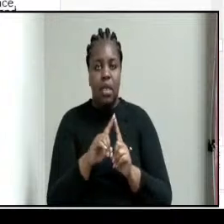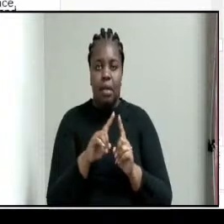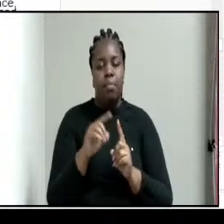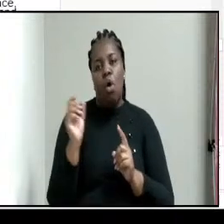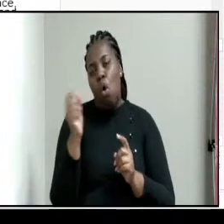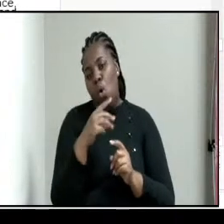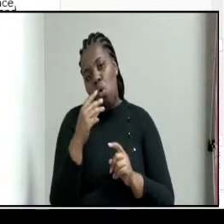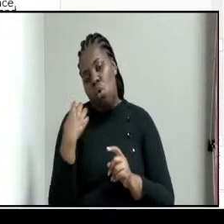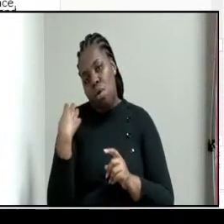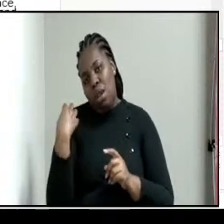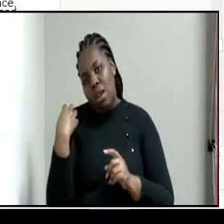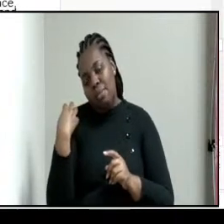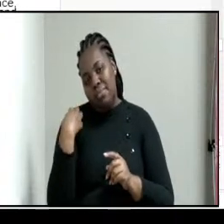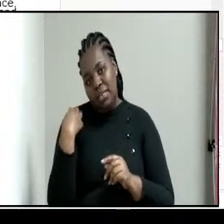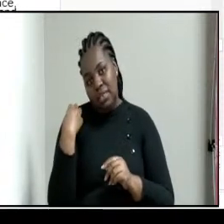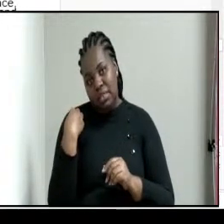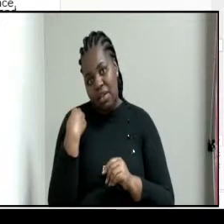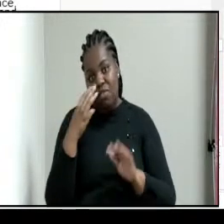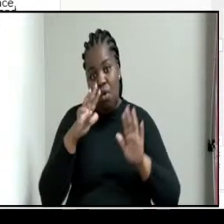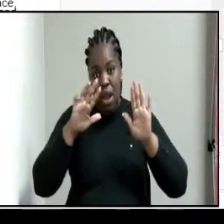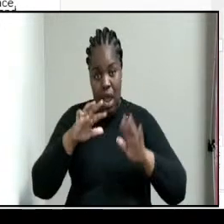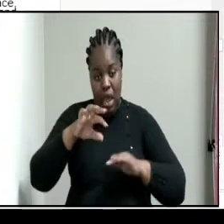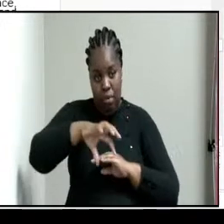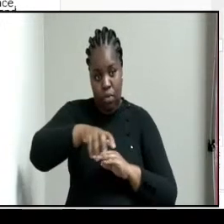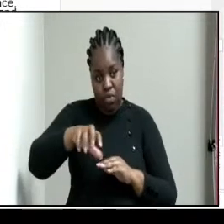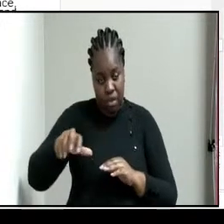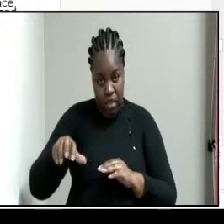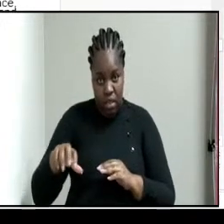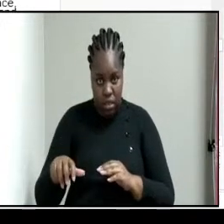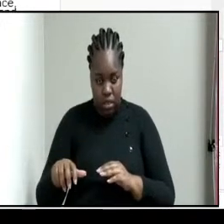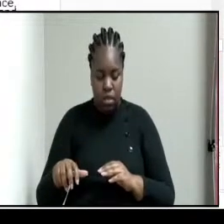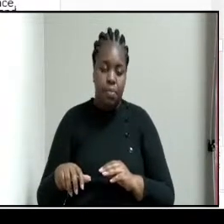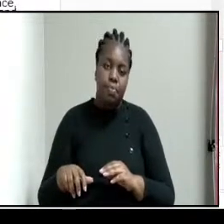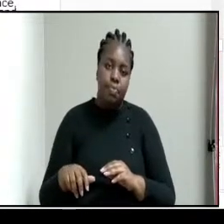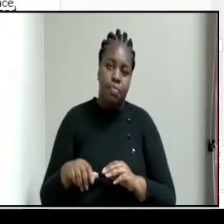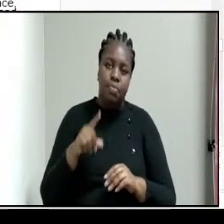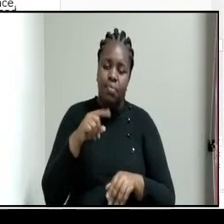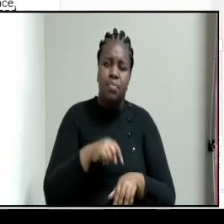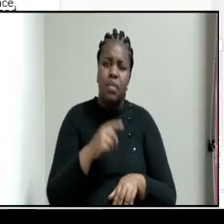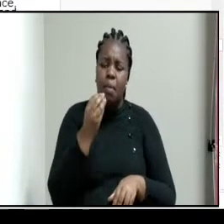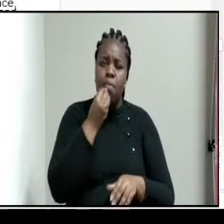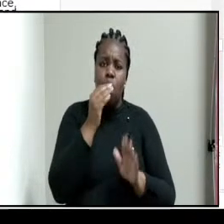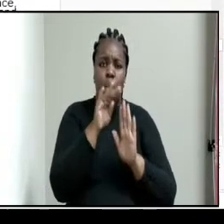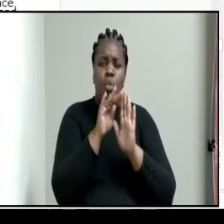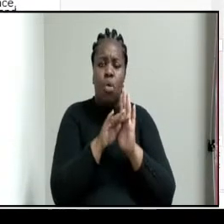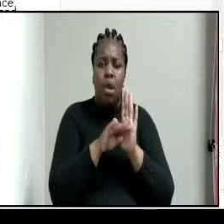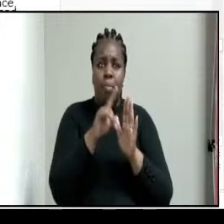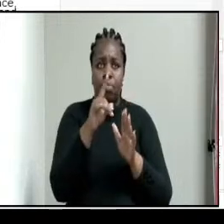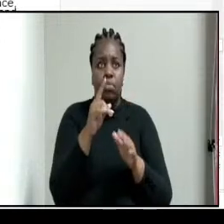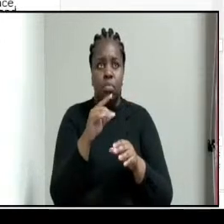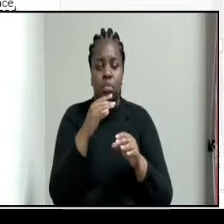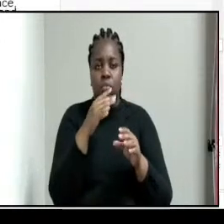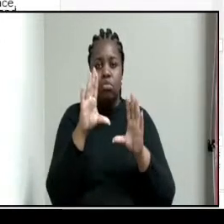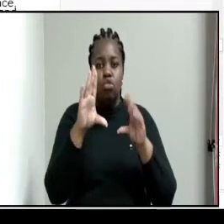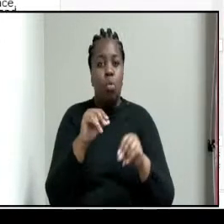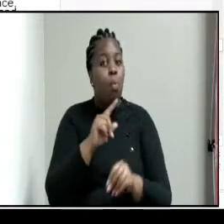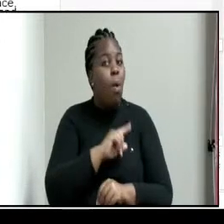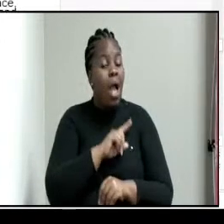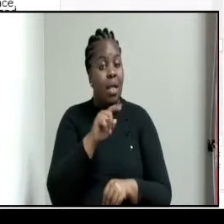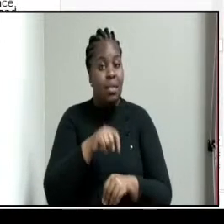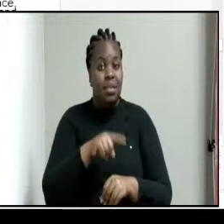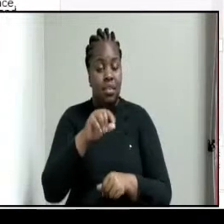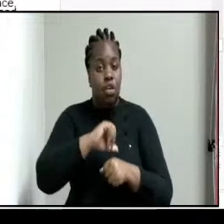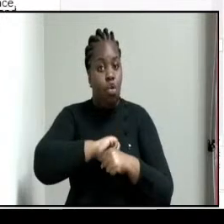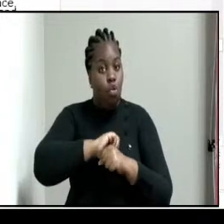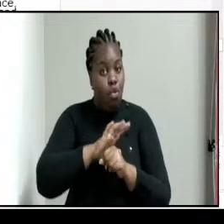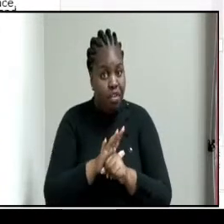MECs in the 8 of the 9 provinces, wherein the nutrition program in schools was sort of stopped during COVID,